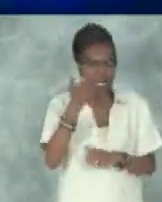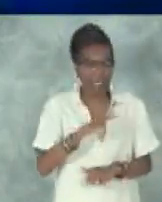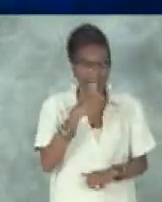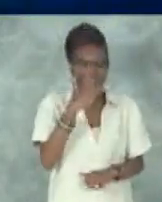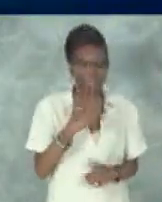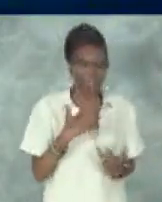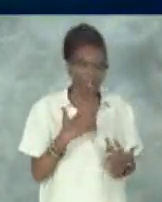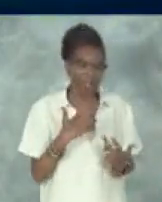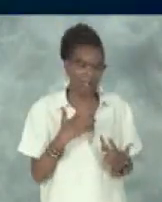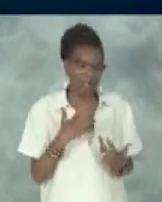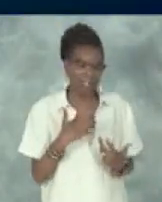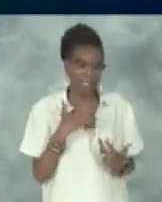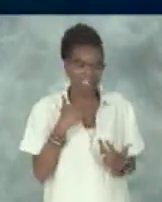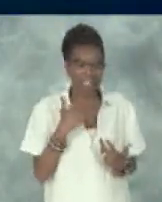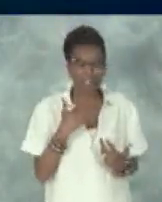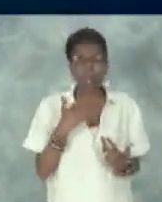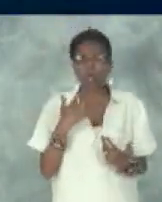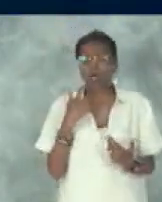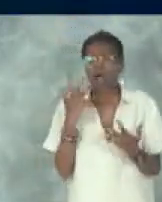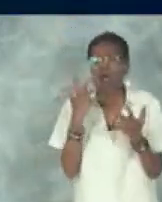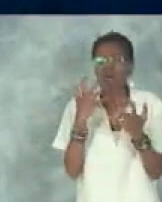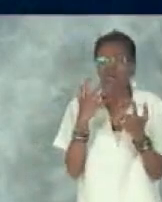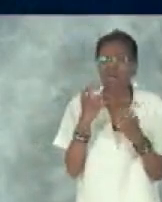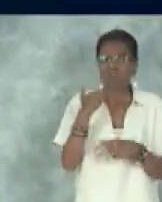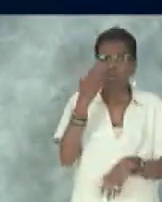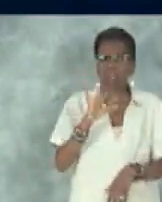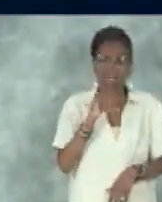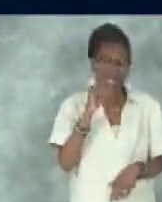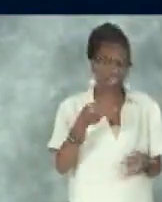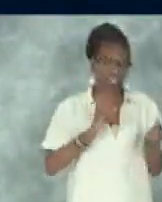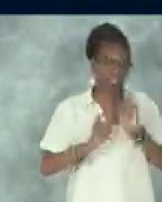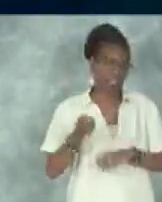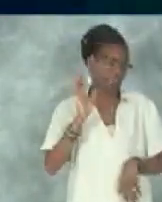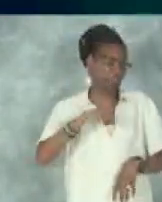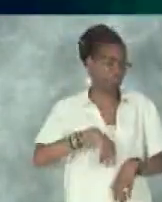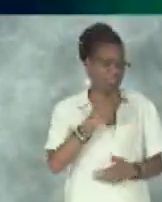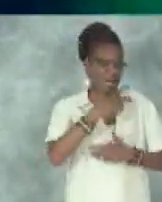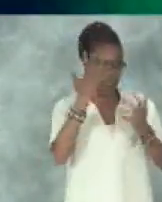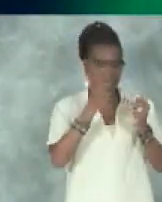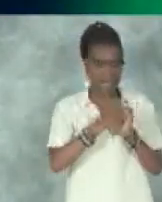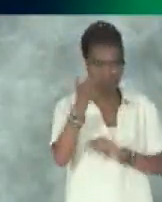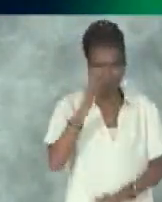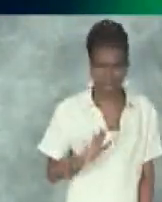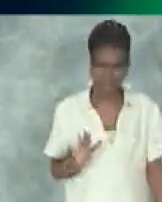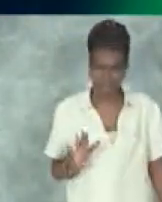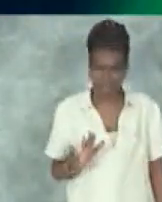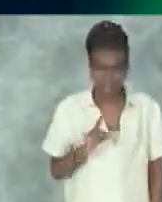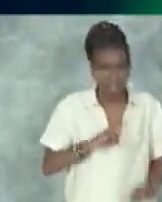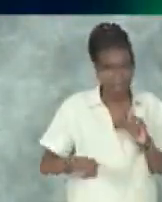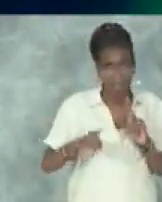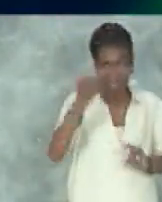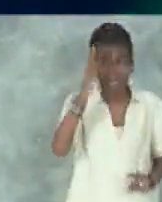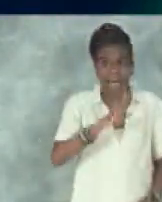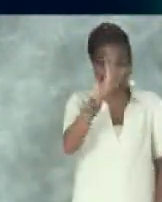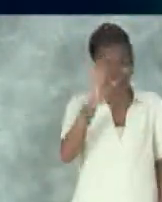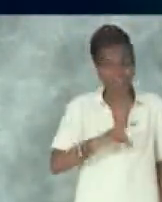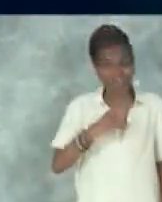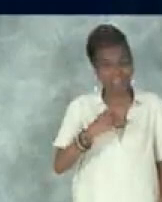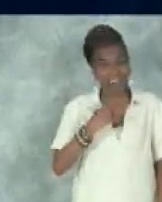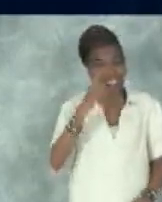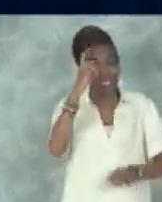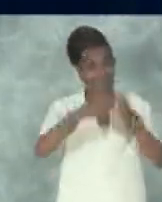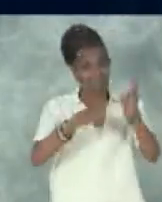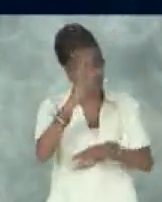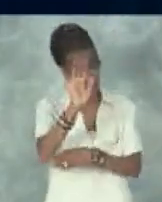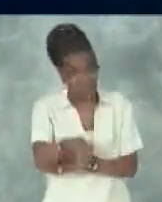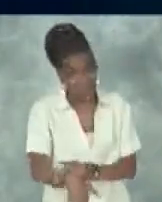because God didn't do something that you wanted God to do. But God never said that God was gonna do